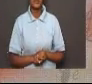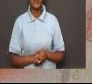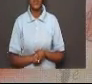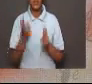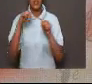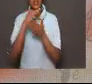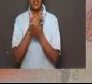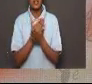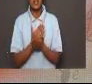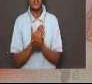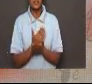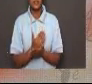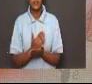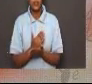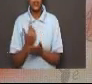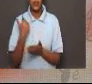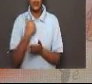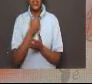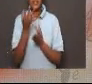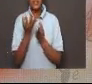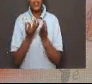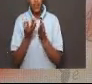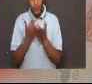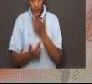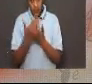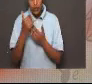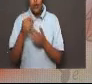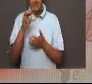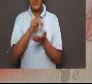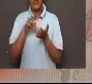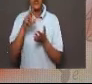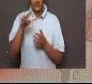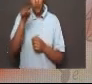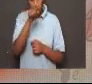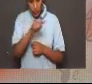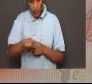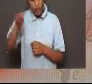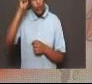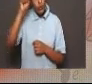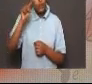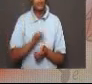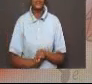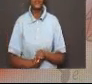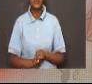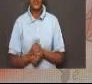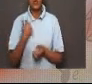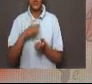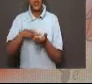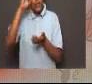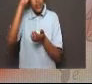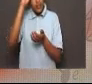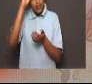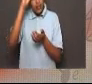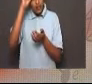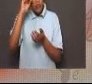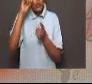In today's lesson, we discussed molecular orbital theory. We learned that